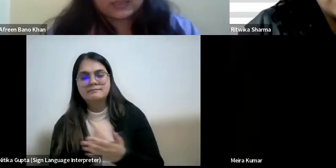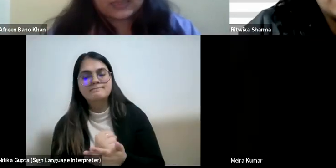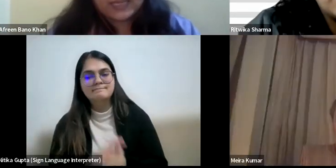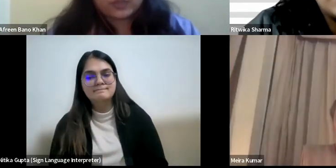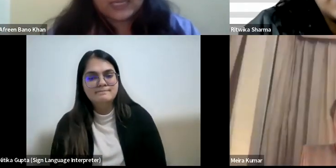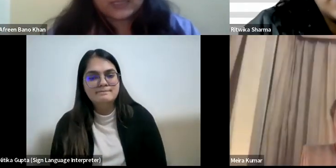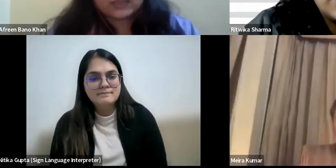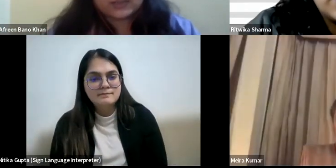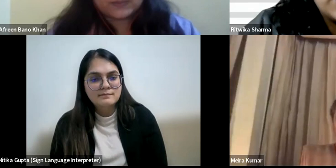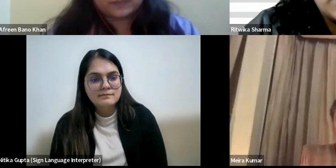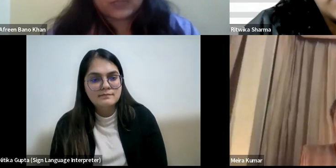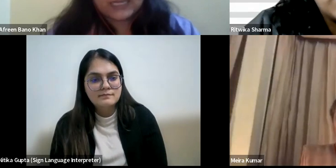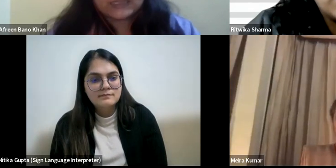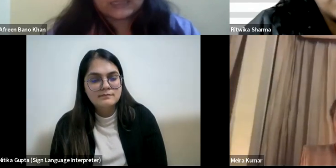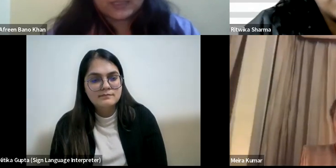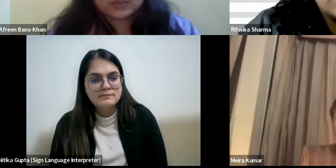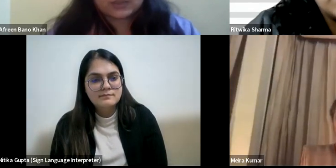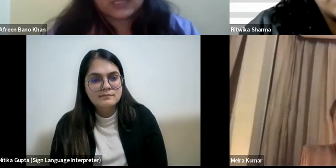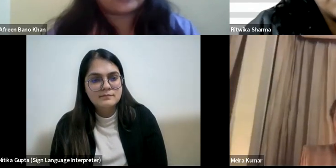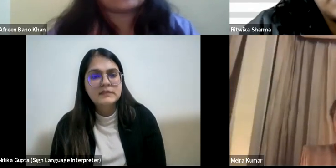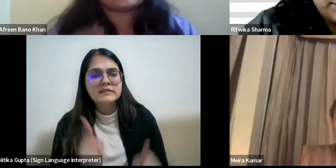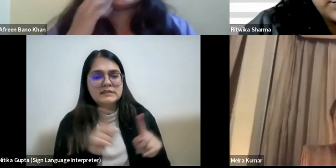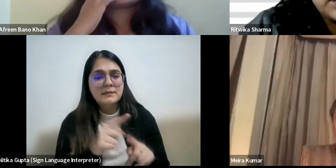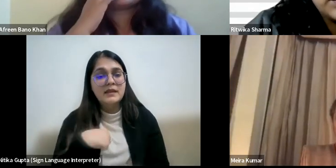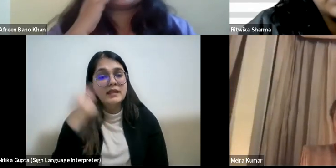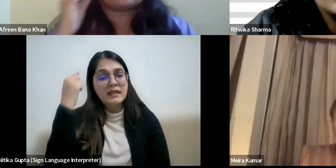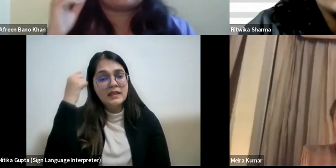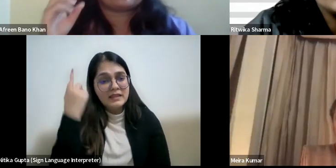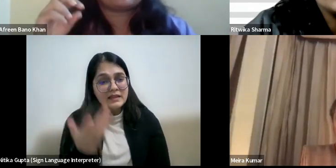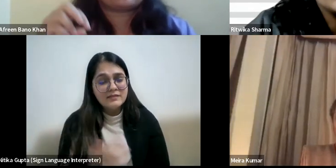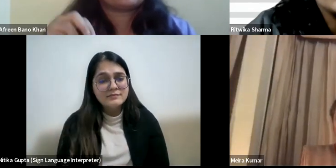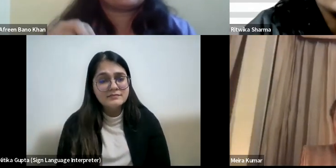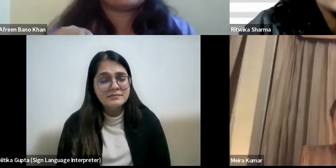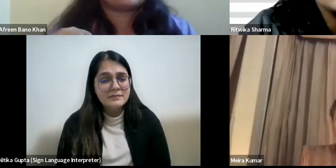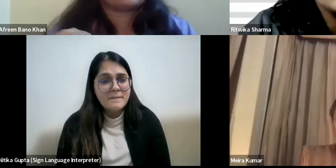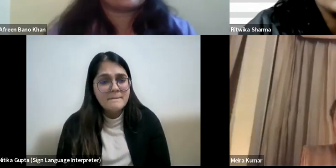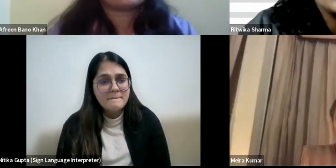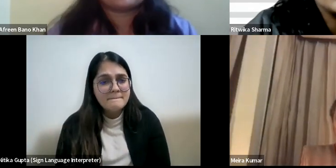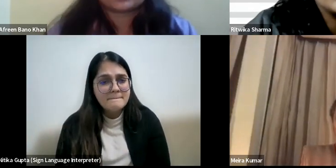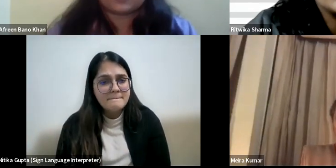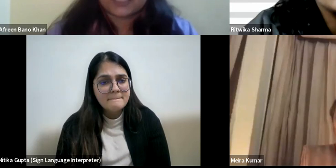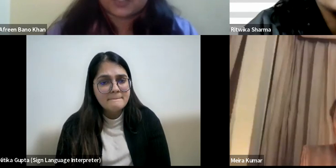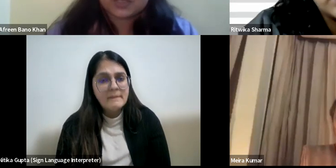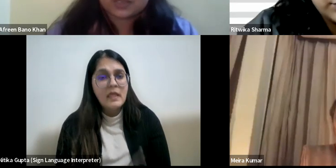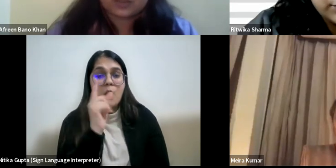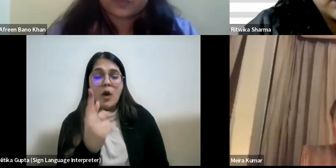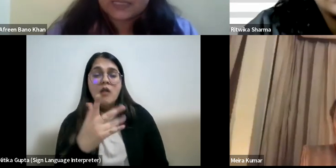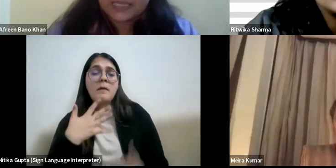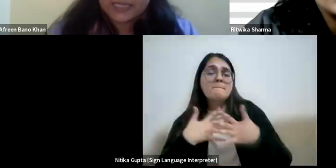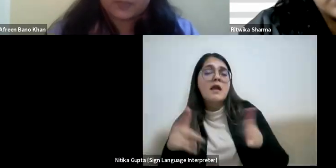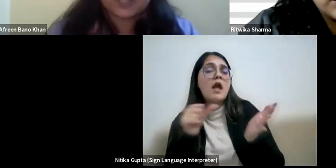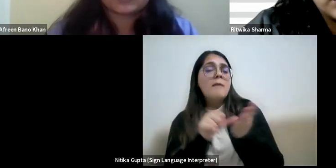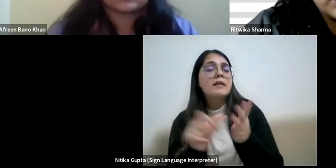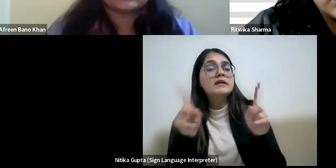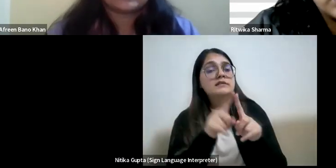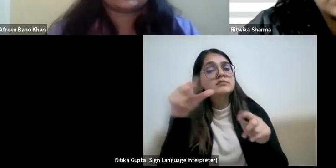And kind of that, I think that is that in a way that is also one of the major implications of the